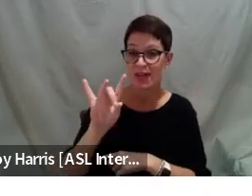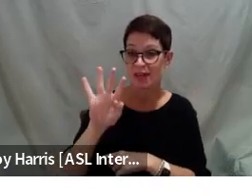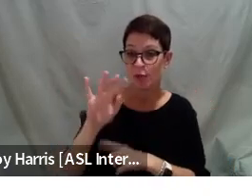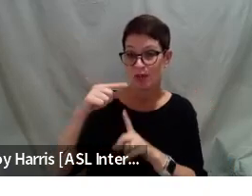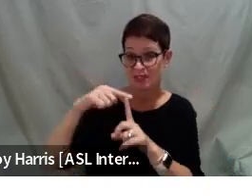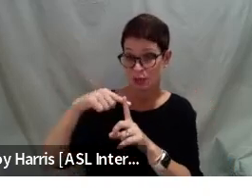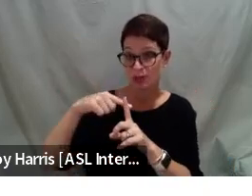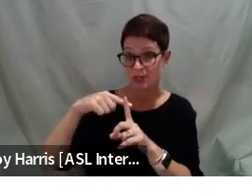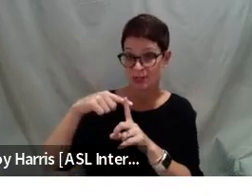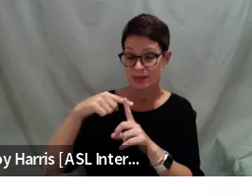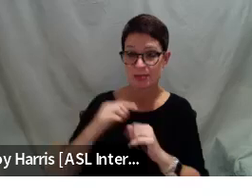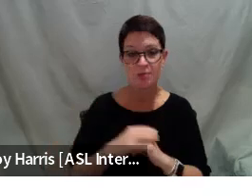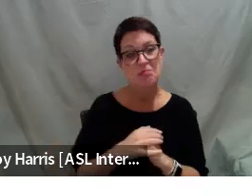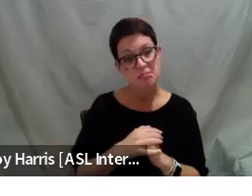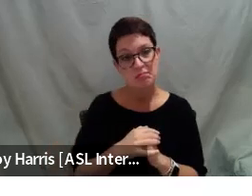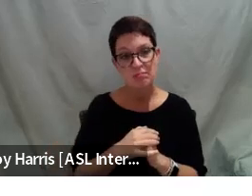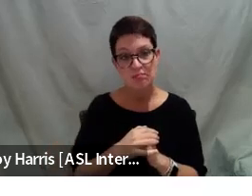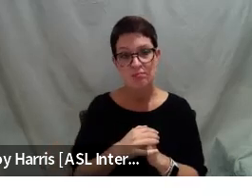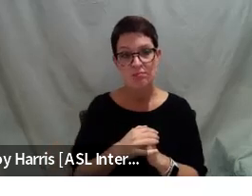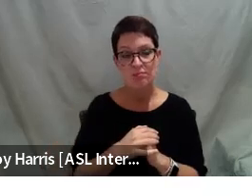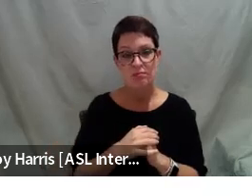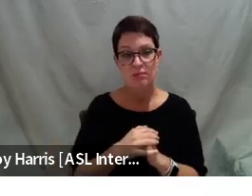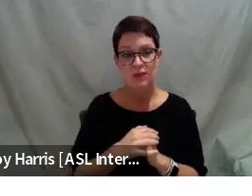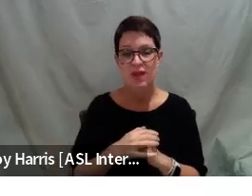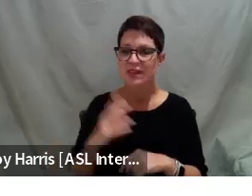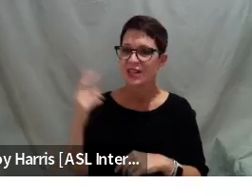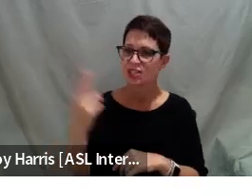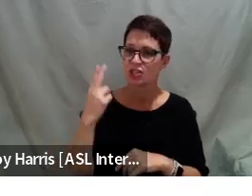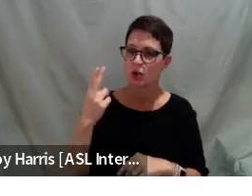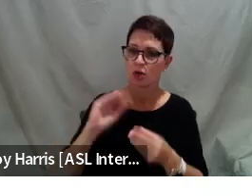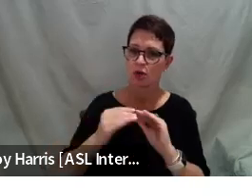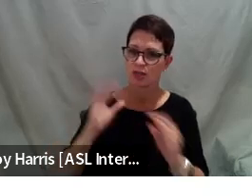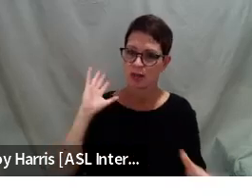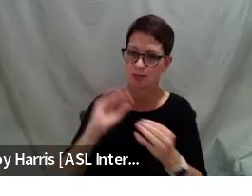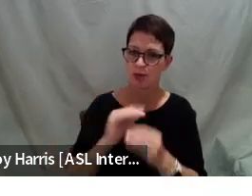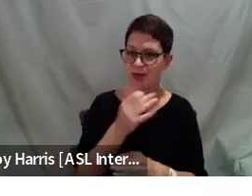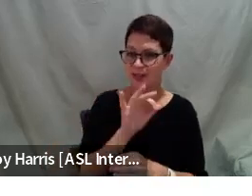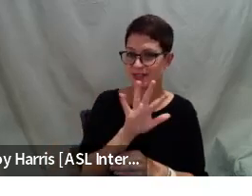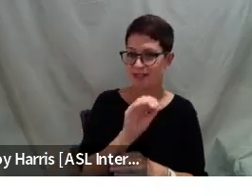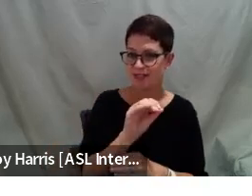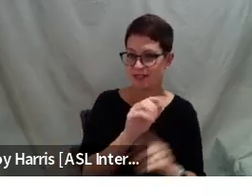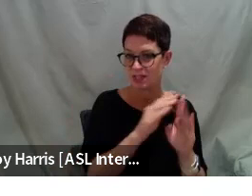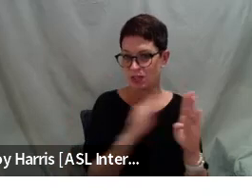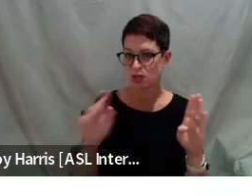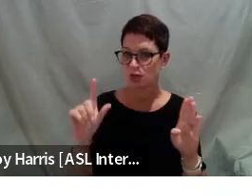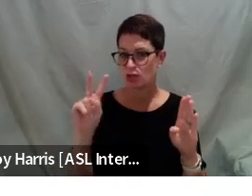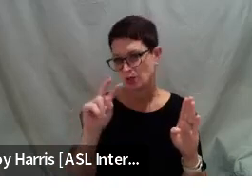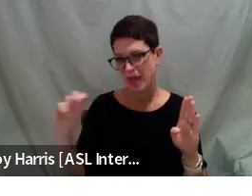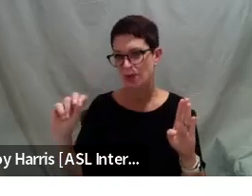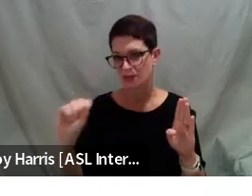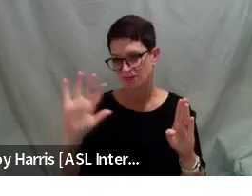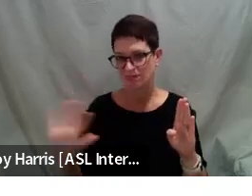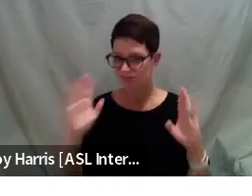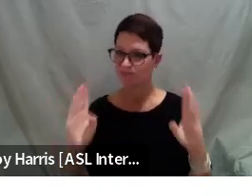degrees. And that's based on a historical average from 1950 to the 2000s.